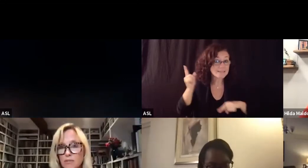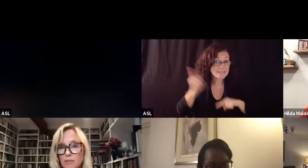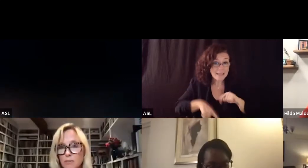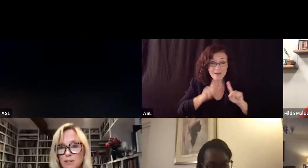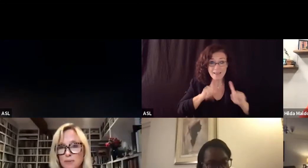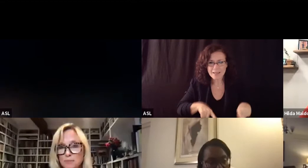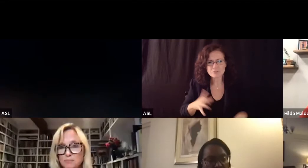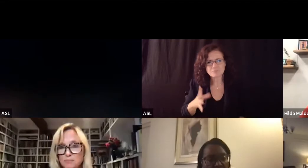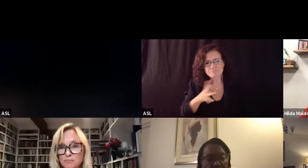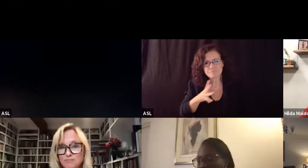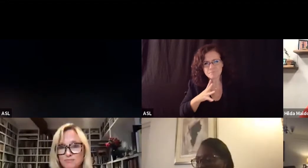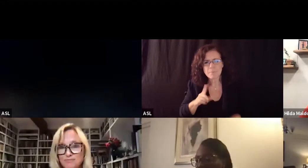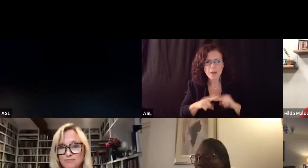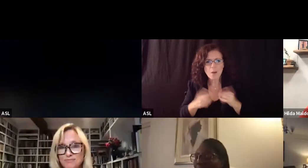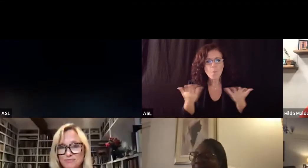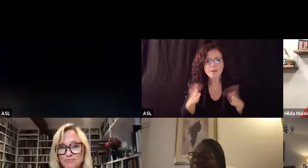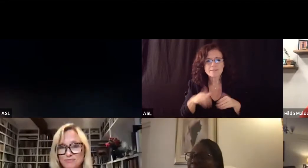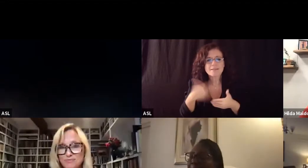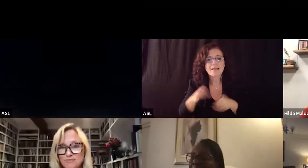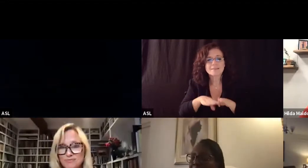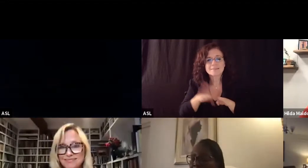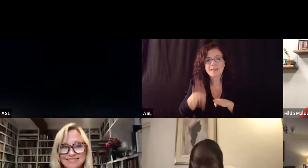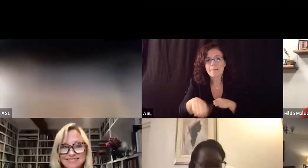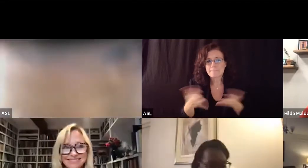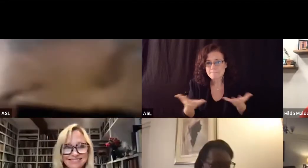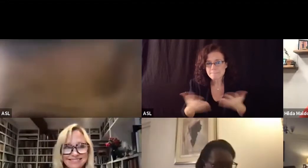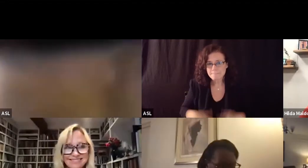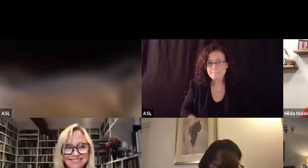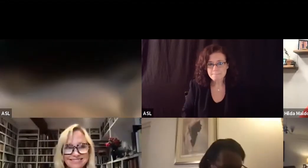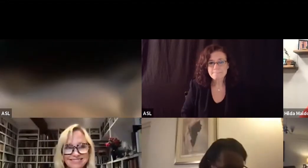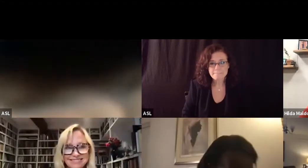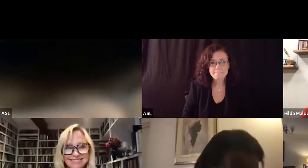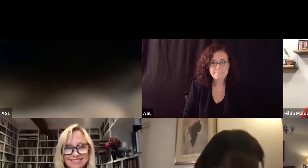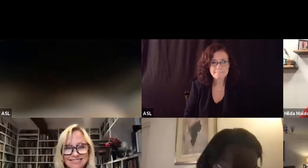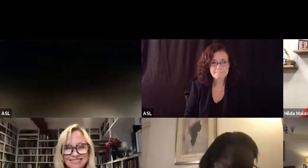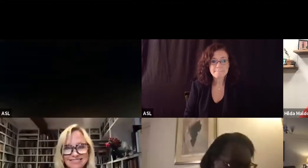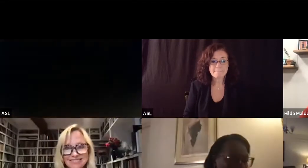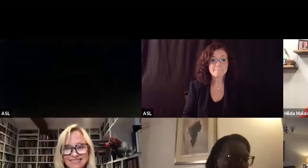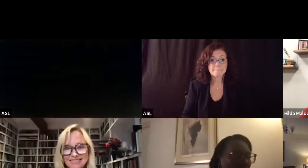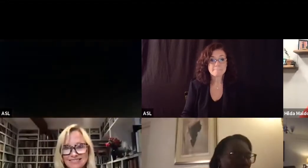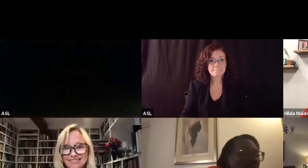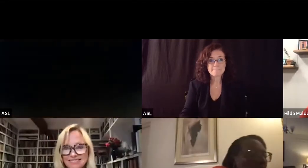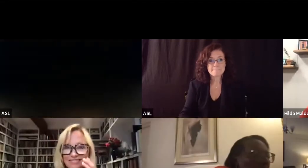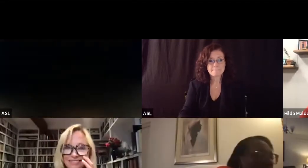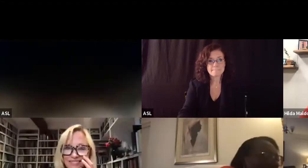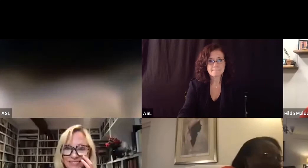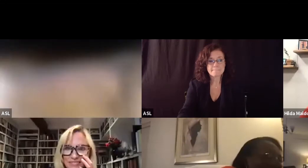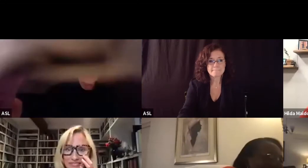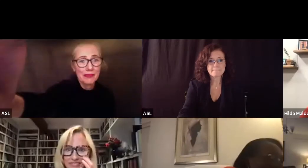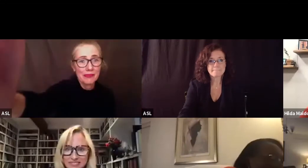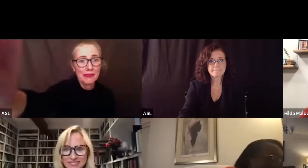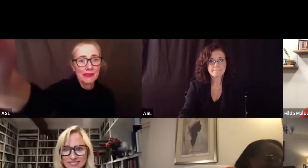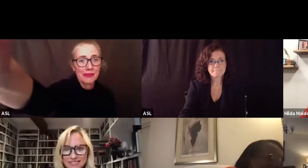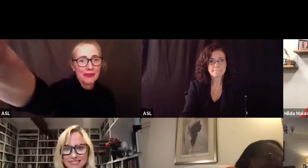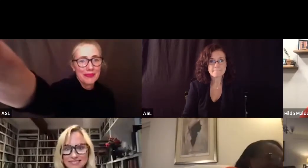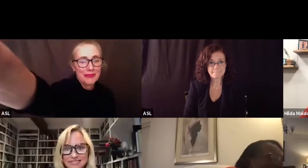with this new information so i'm gonna ask rachel to even give me a sense of if that's even feasible